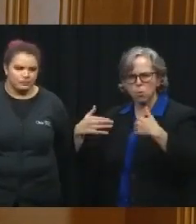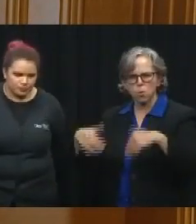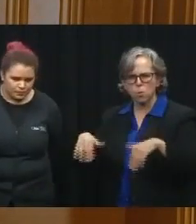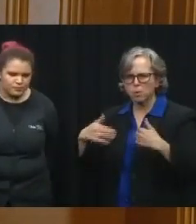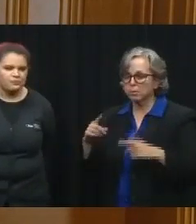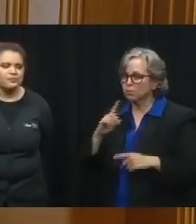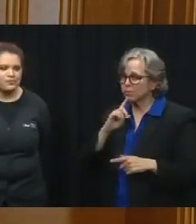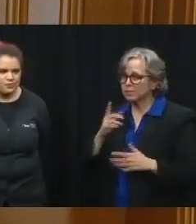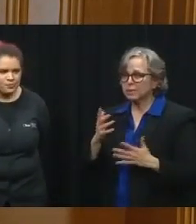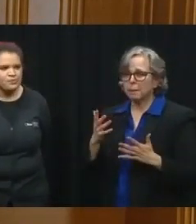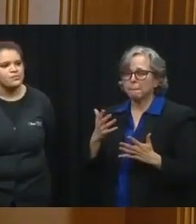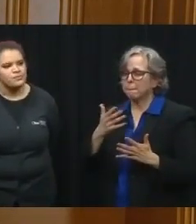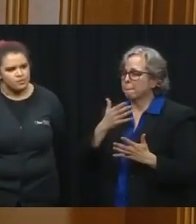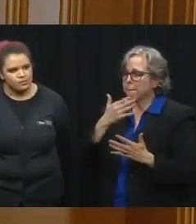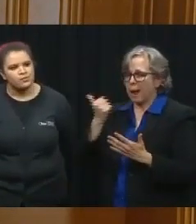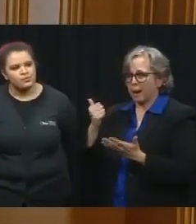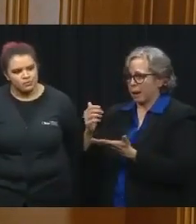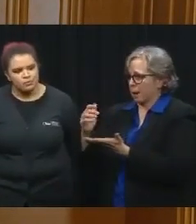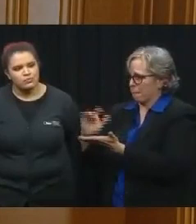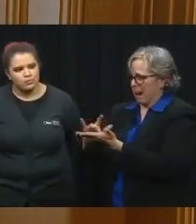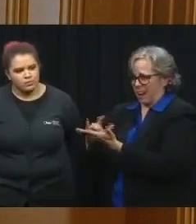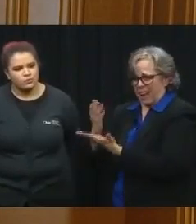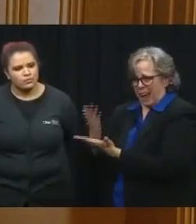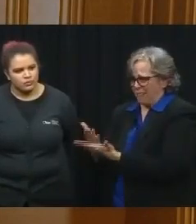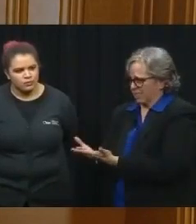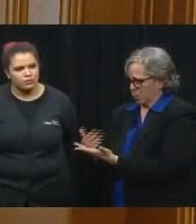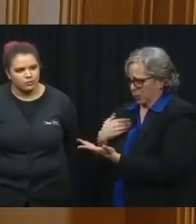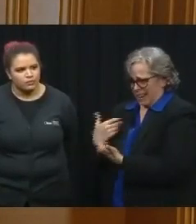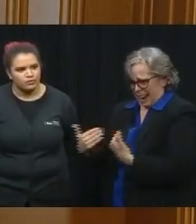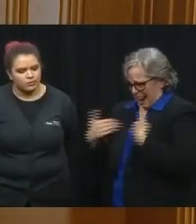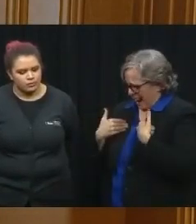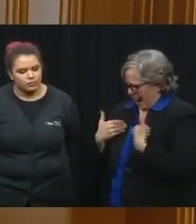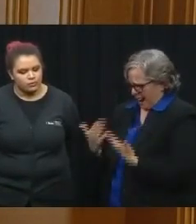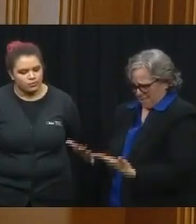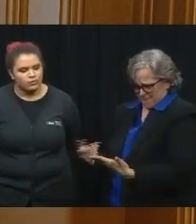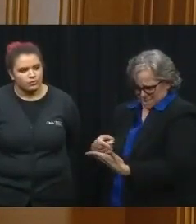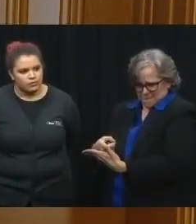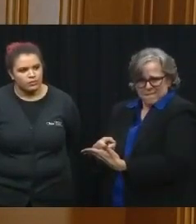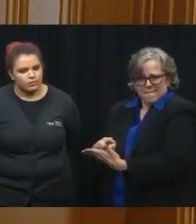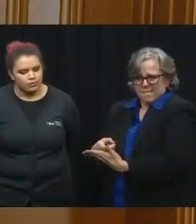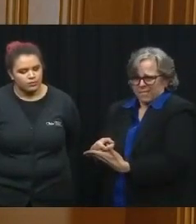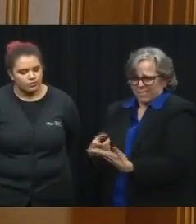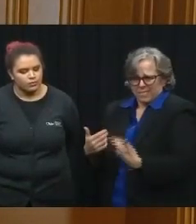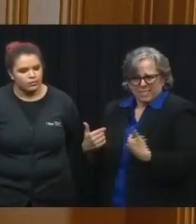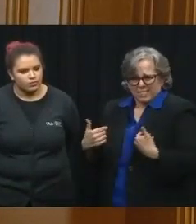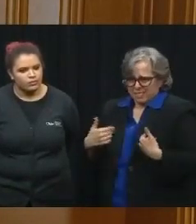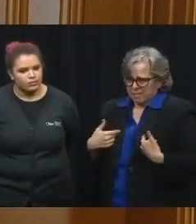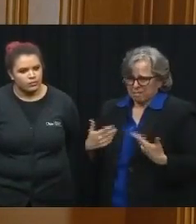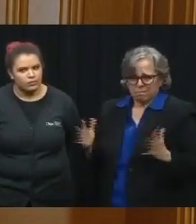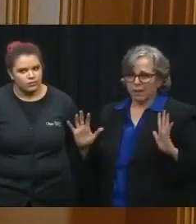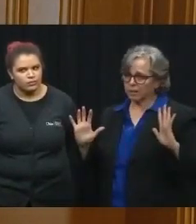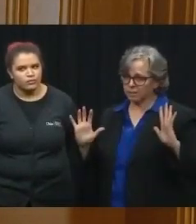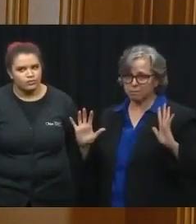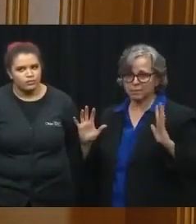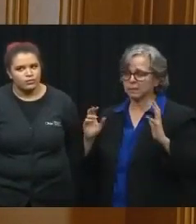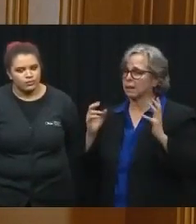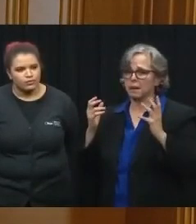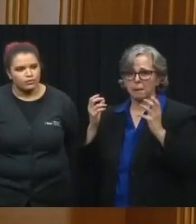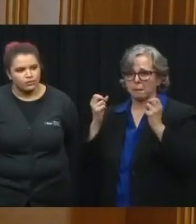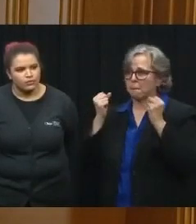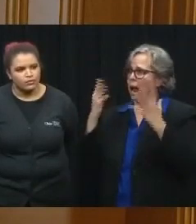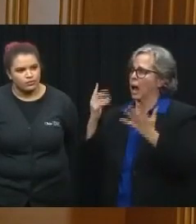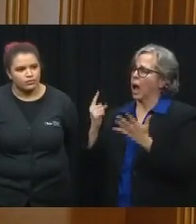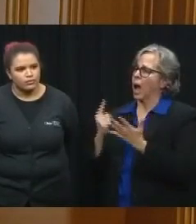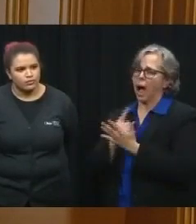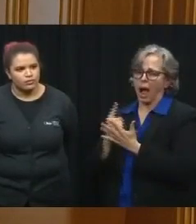that I can get. As I said, I spent a long time on the phone with the folks at the Cleveland Clinic. I'm talking